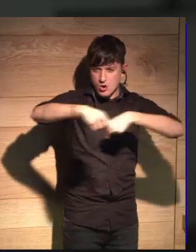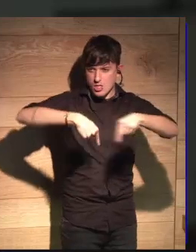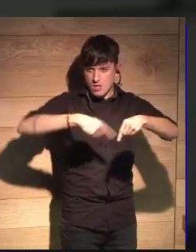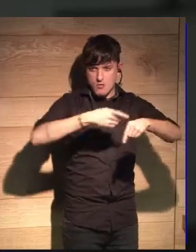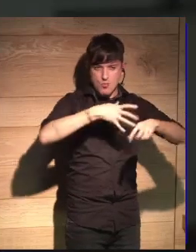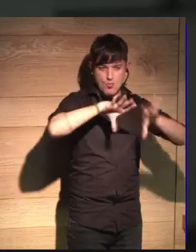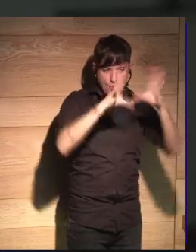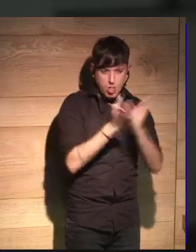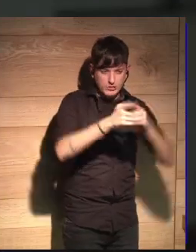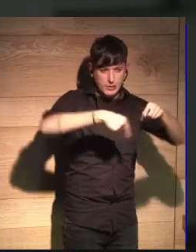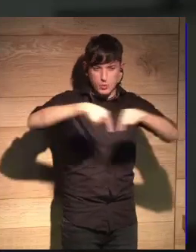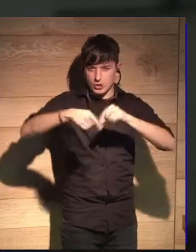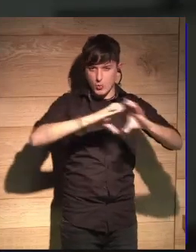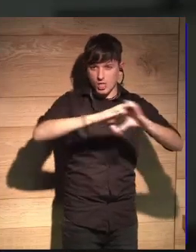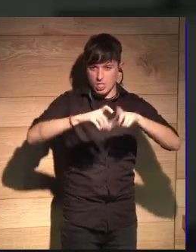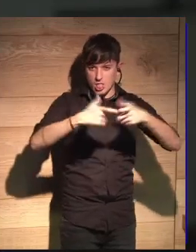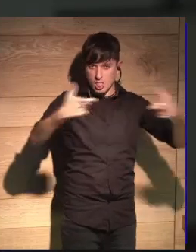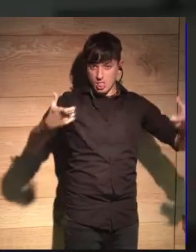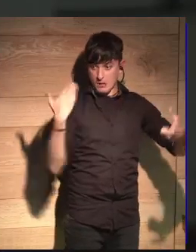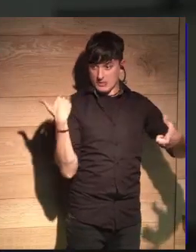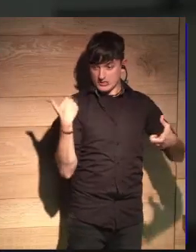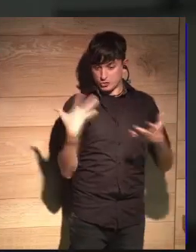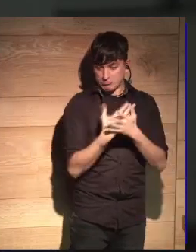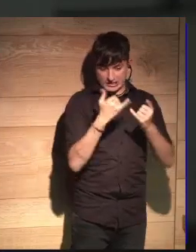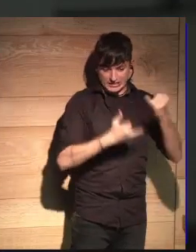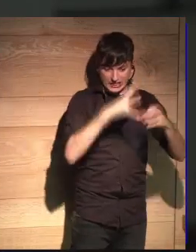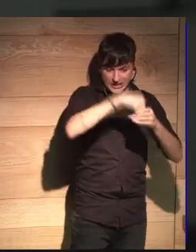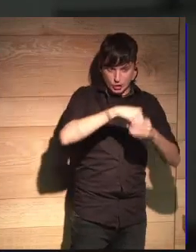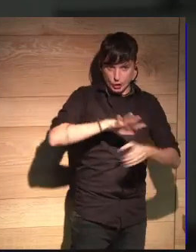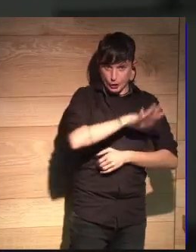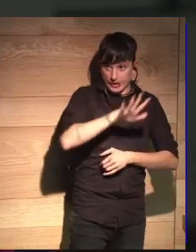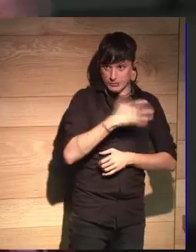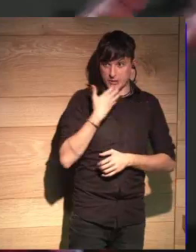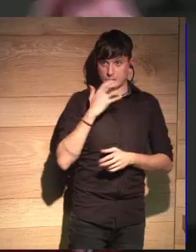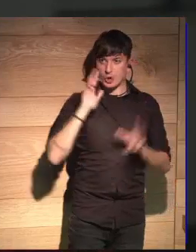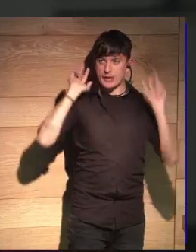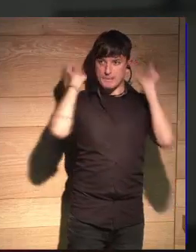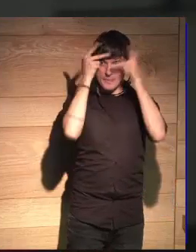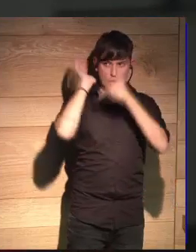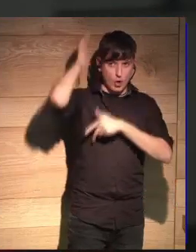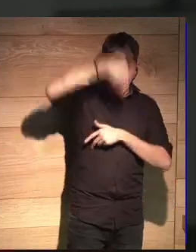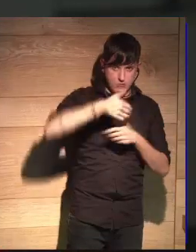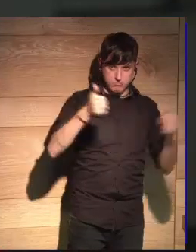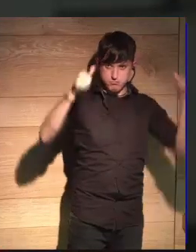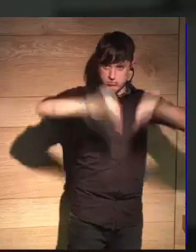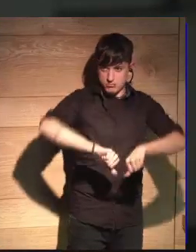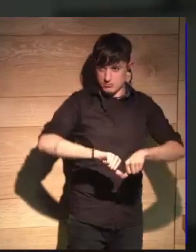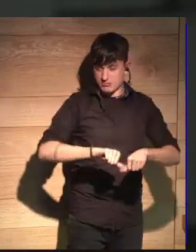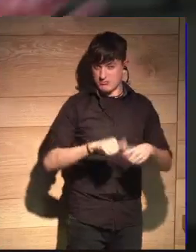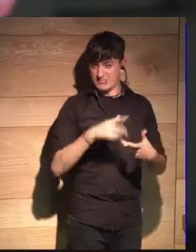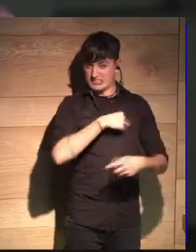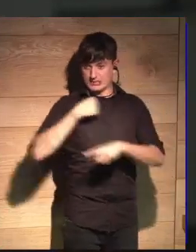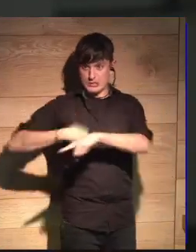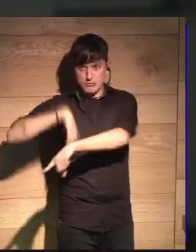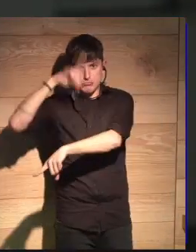past, all crises were local. When the Roman Empire fell, nobody in China knew about it,